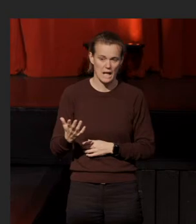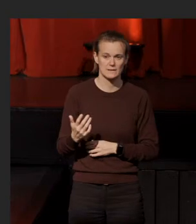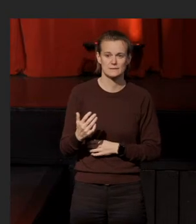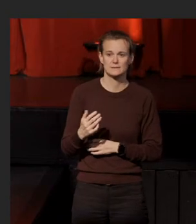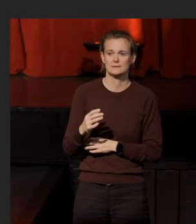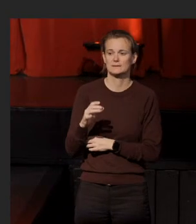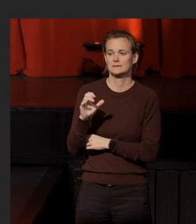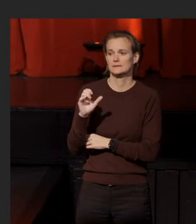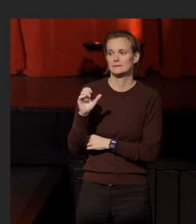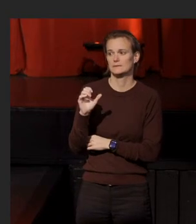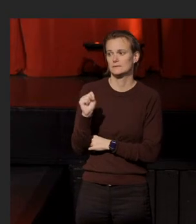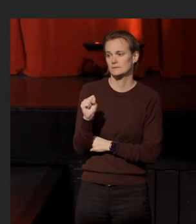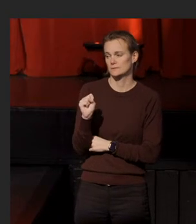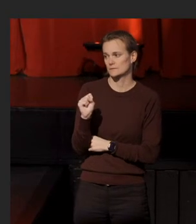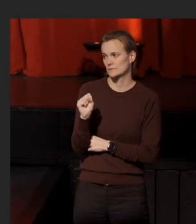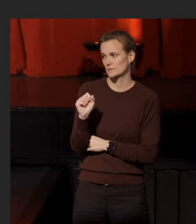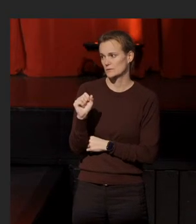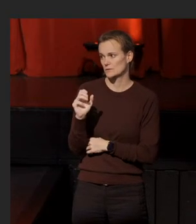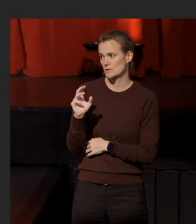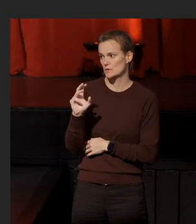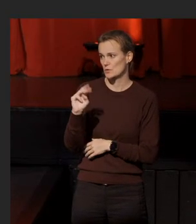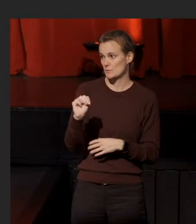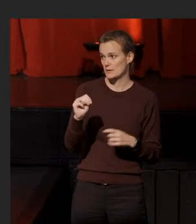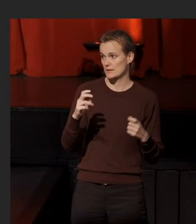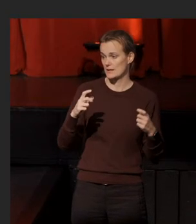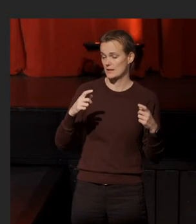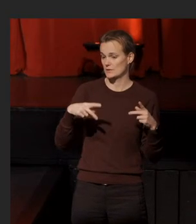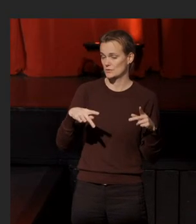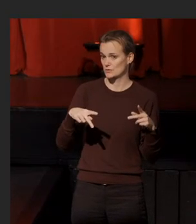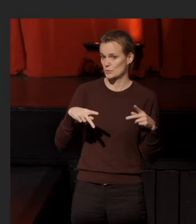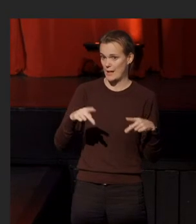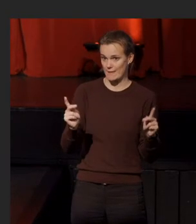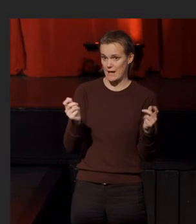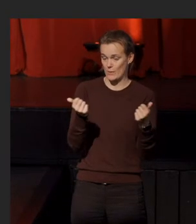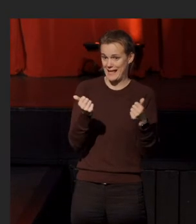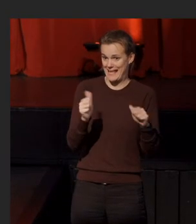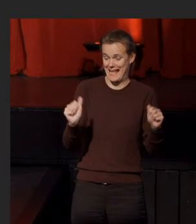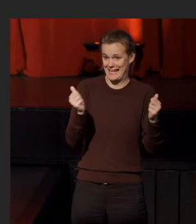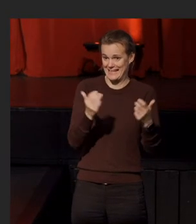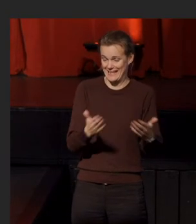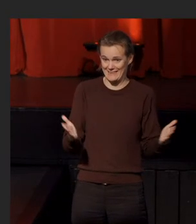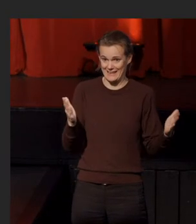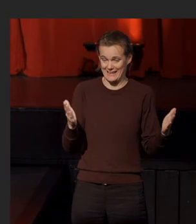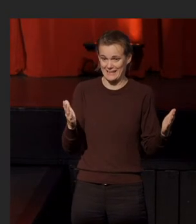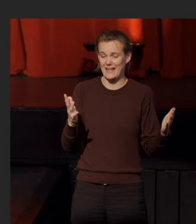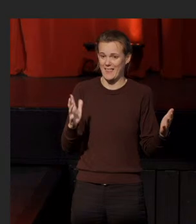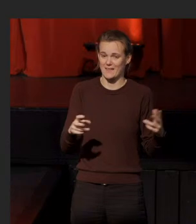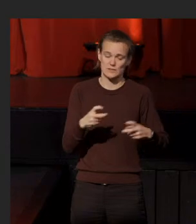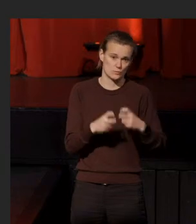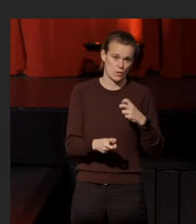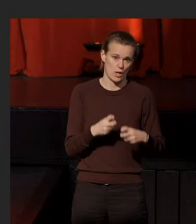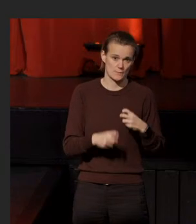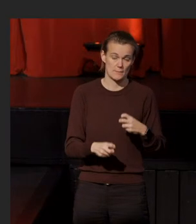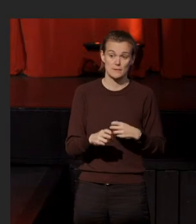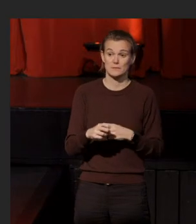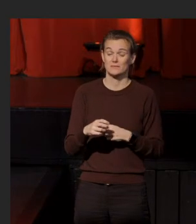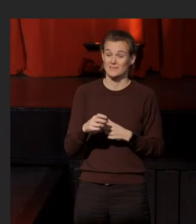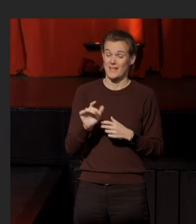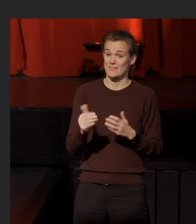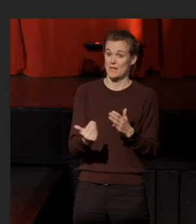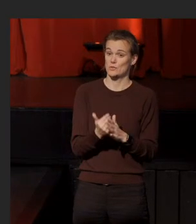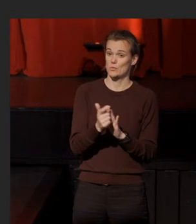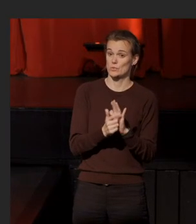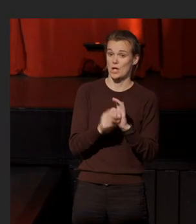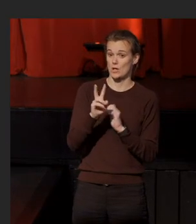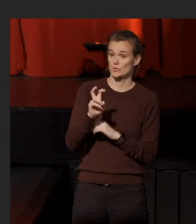blanket immunity for everything on the platforms is problematic. Whether 230 and the changes are going to make a difference one